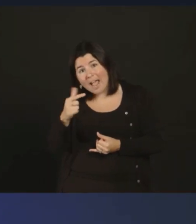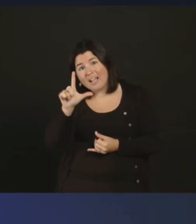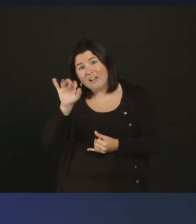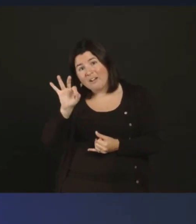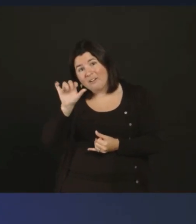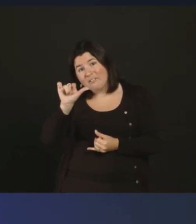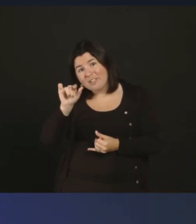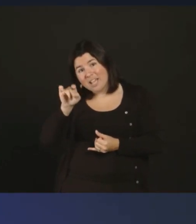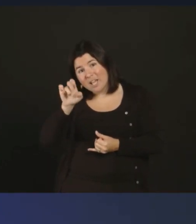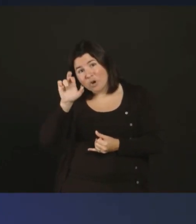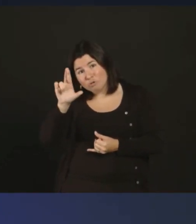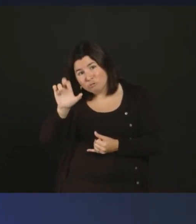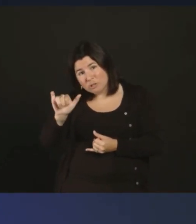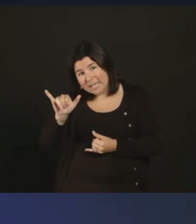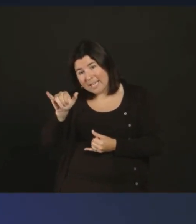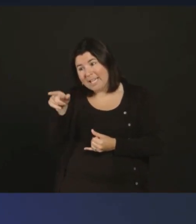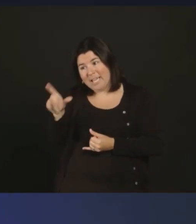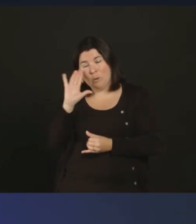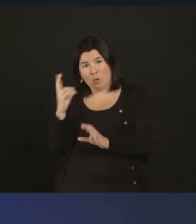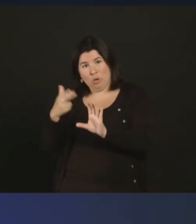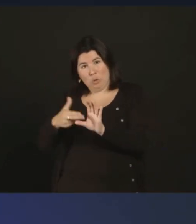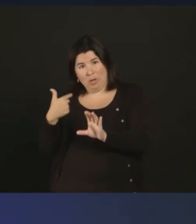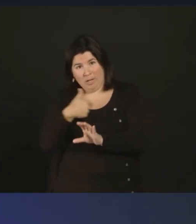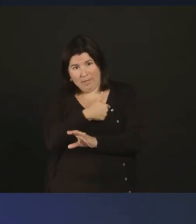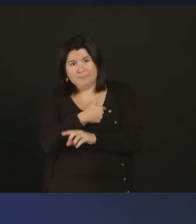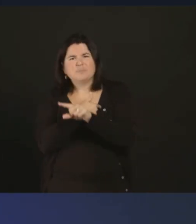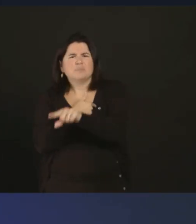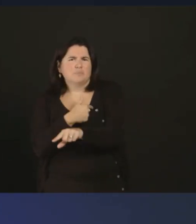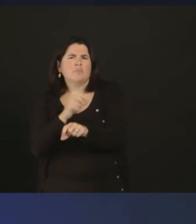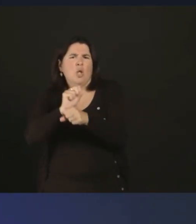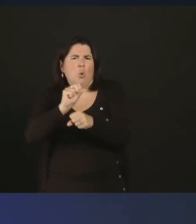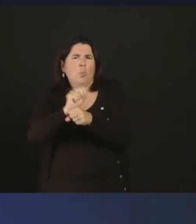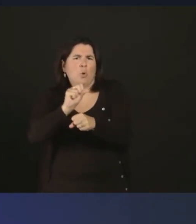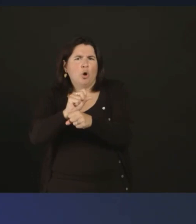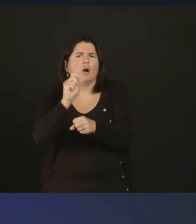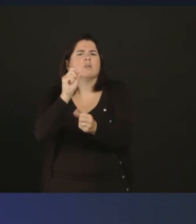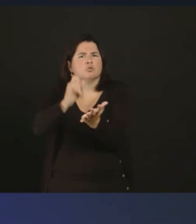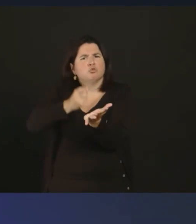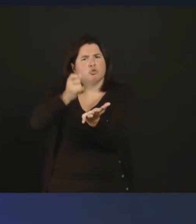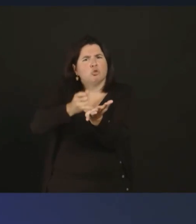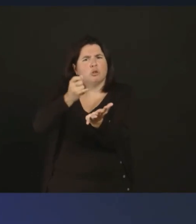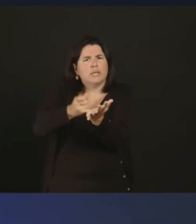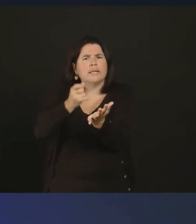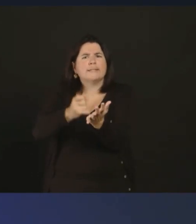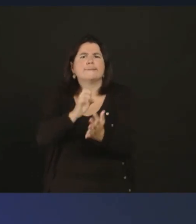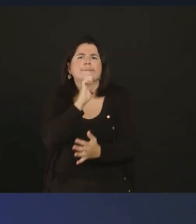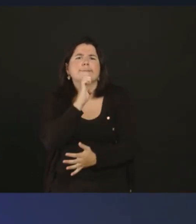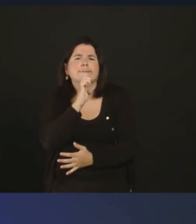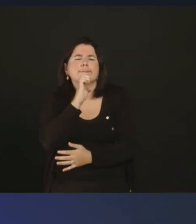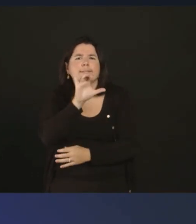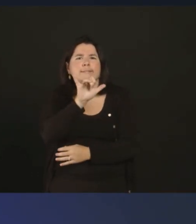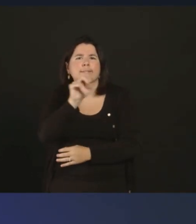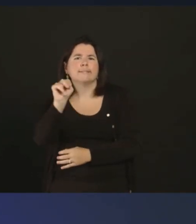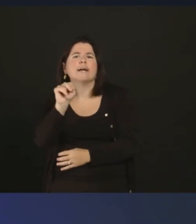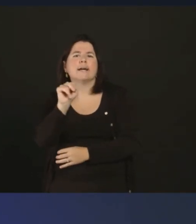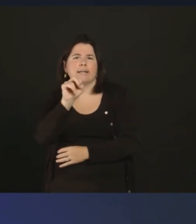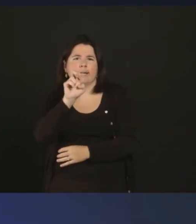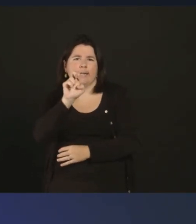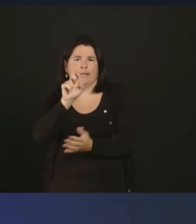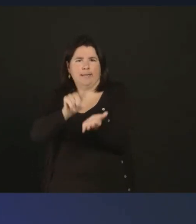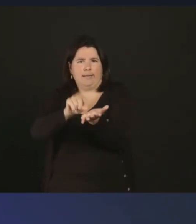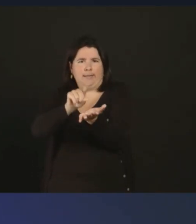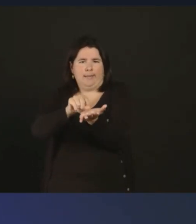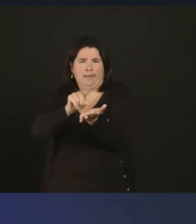Greg's name from his years working as a journalist at the Enquirer. Let's listen to Greg's story from an address he made at a United